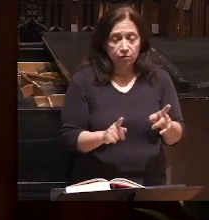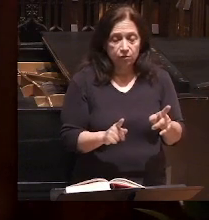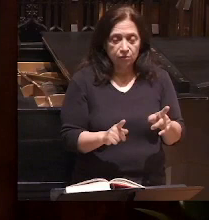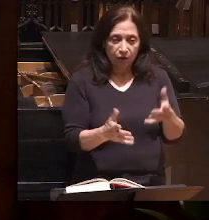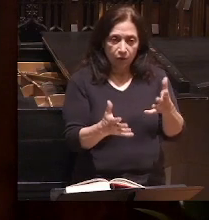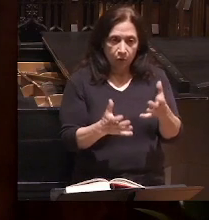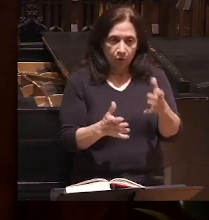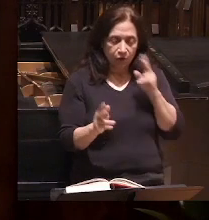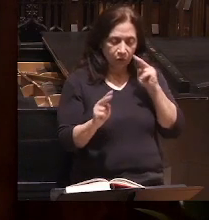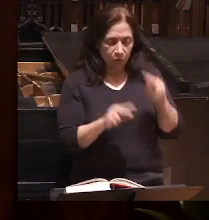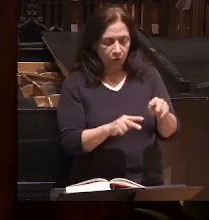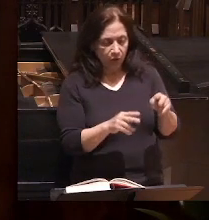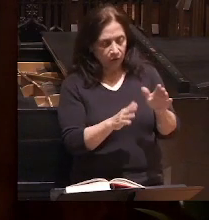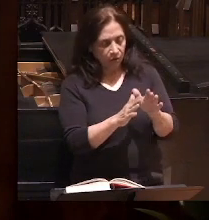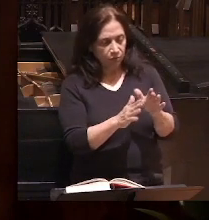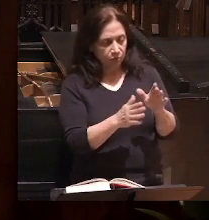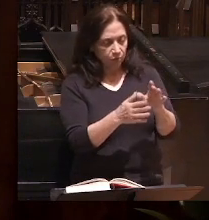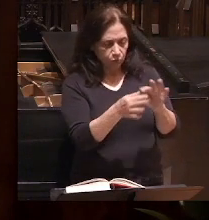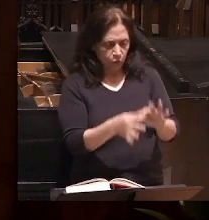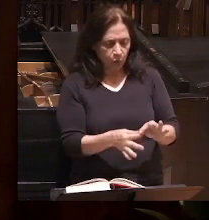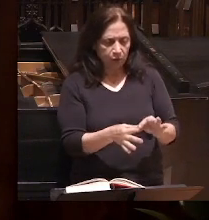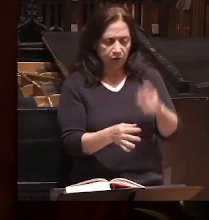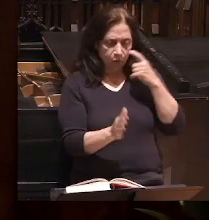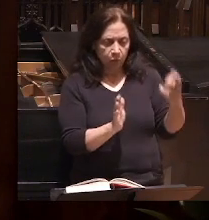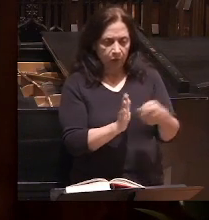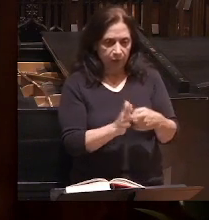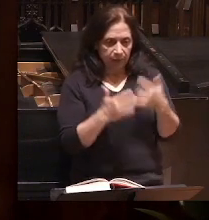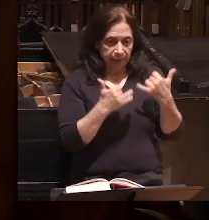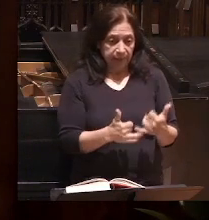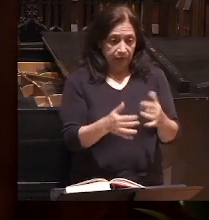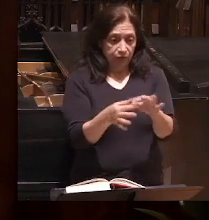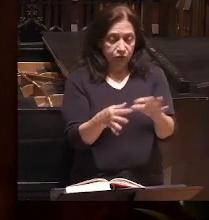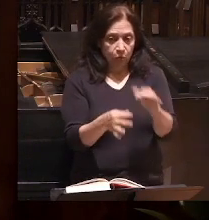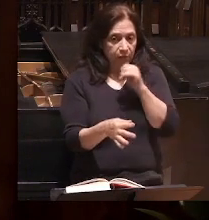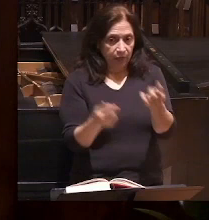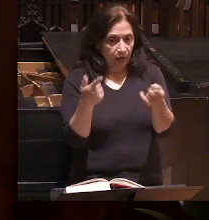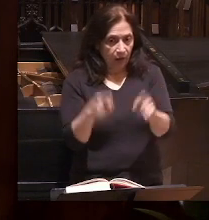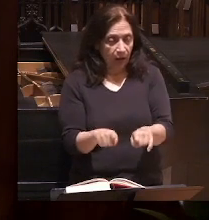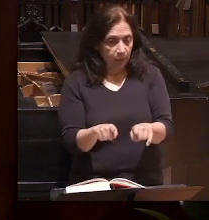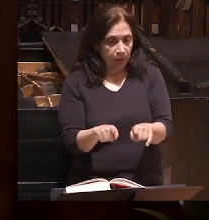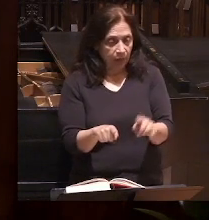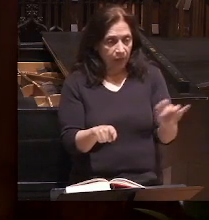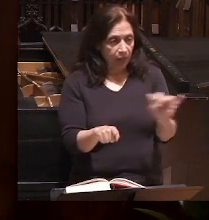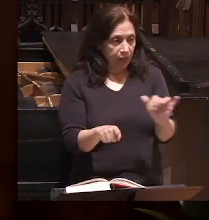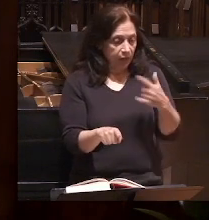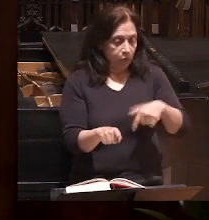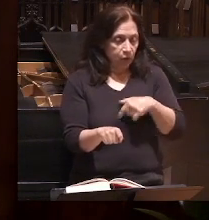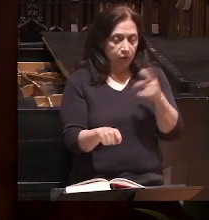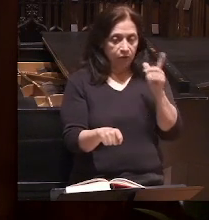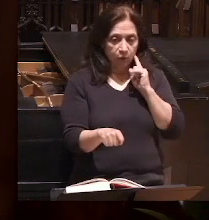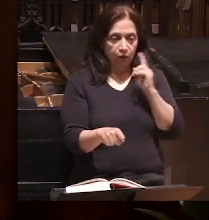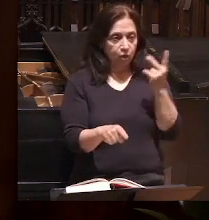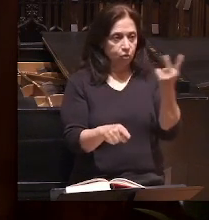I want us to look at the text, and I want us to recognize that today's story didn't take place, as we're hearing it,